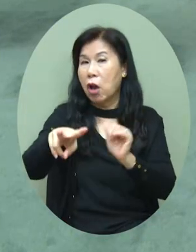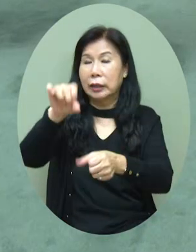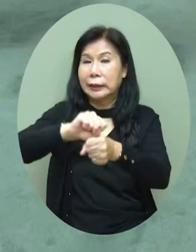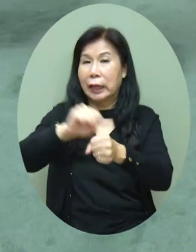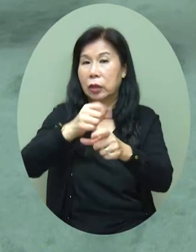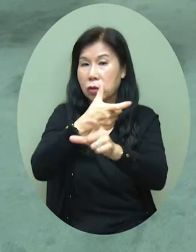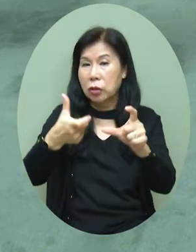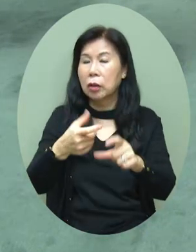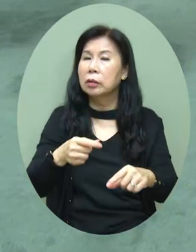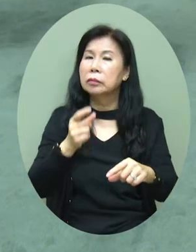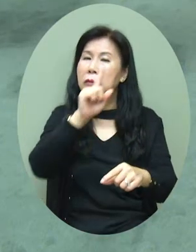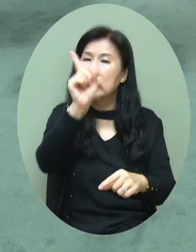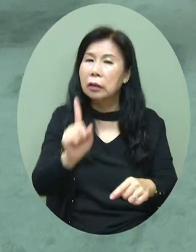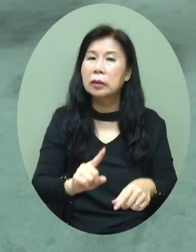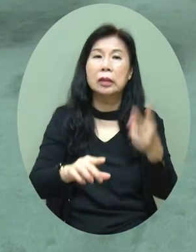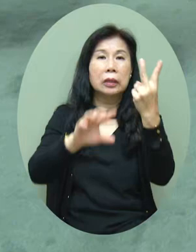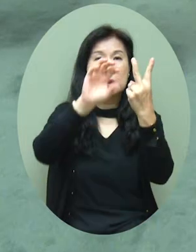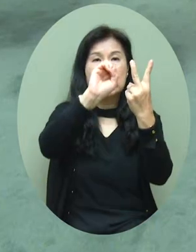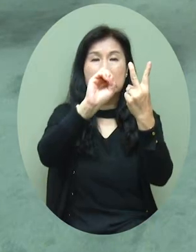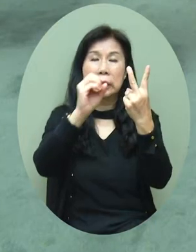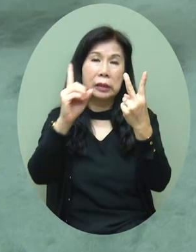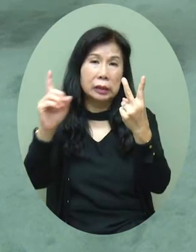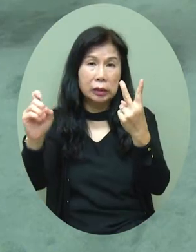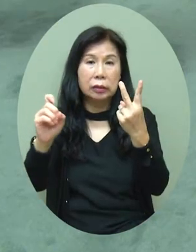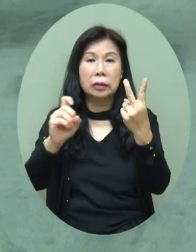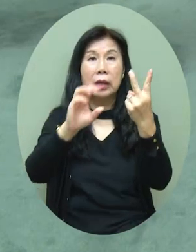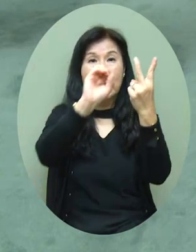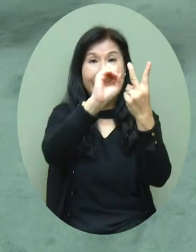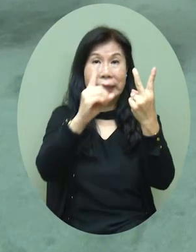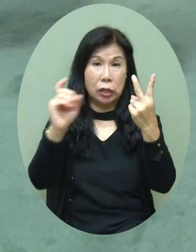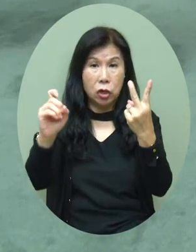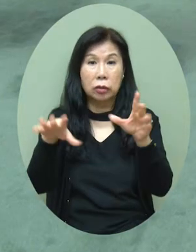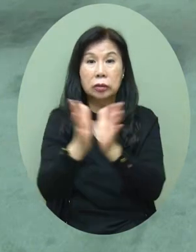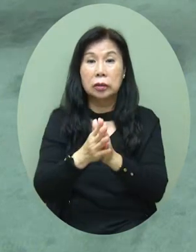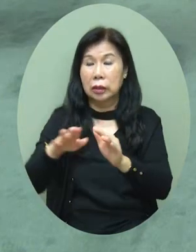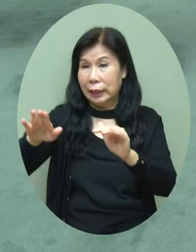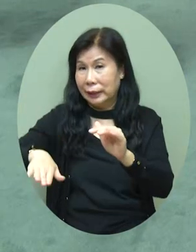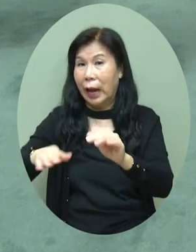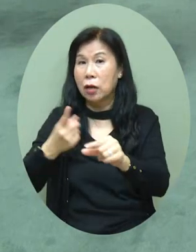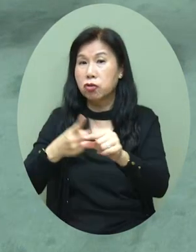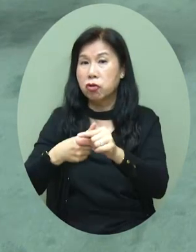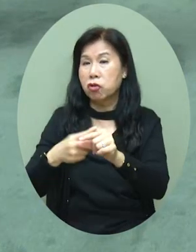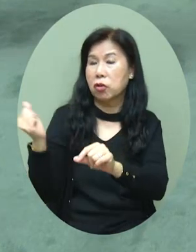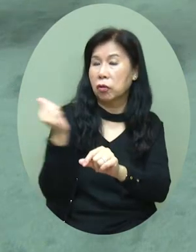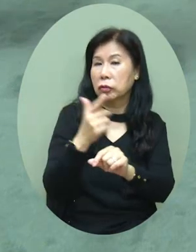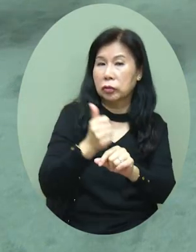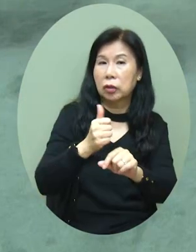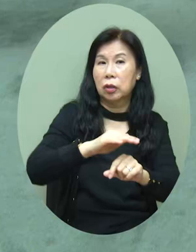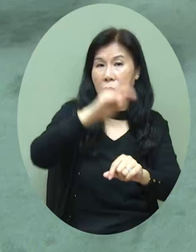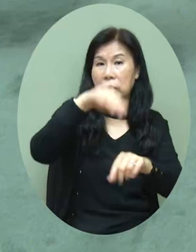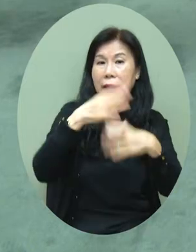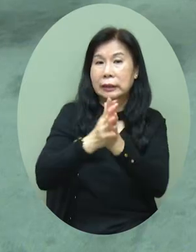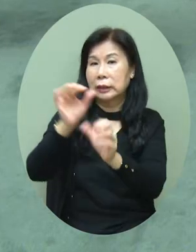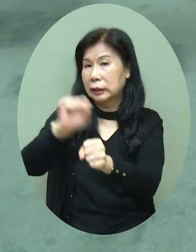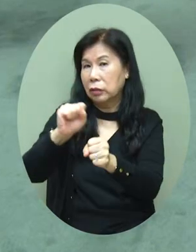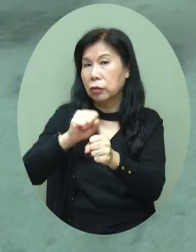2019, the percentage was higher for junior and middle class senior civil servants. And the second question